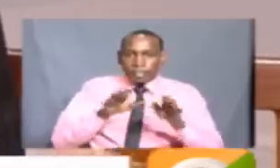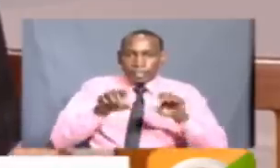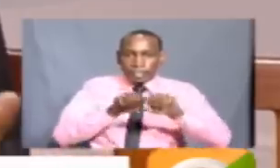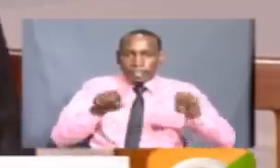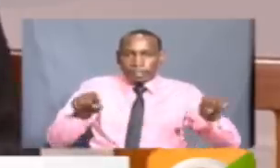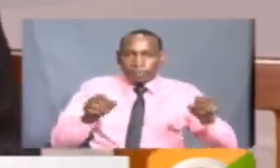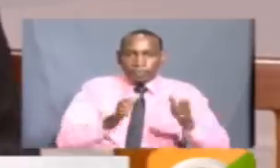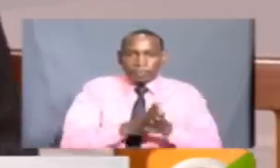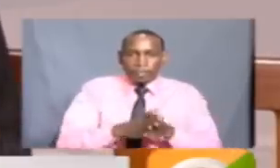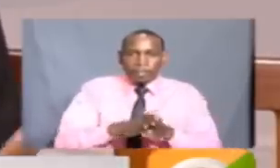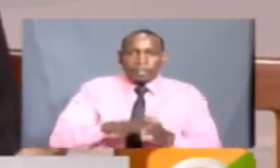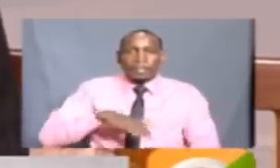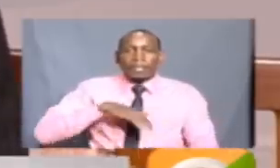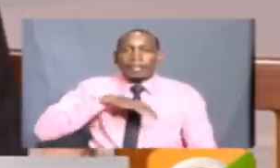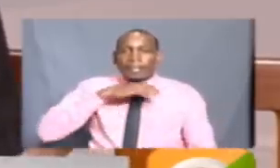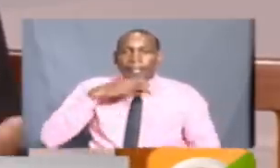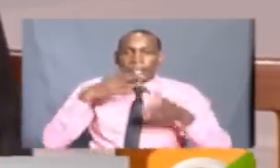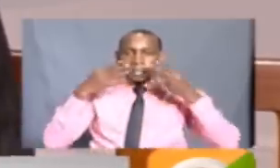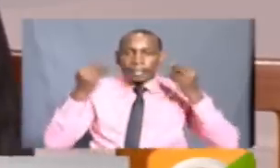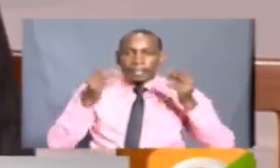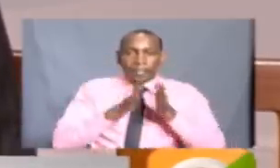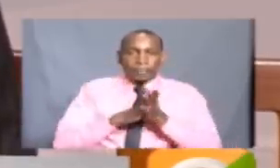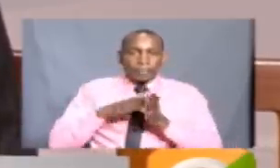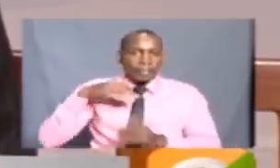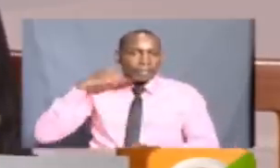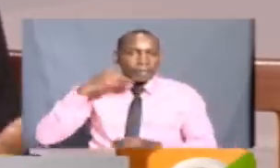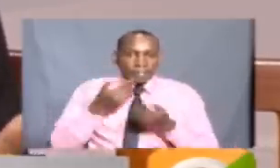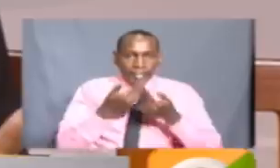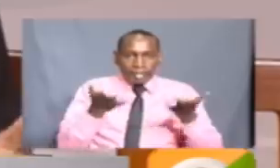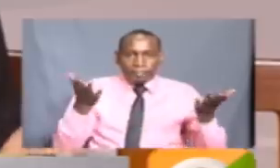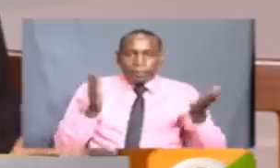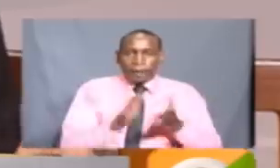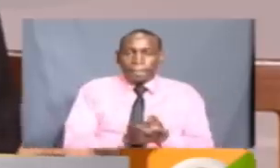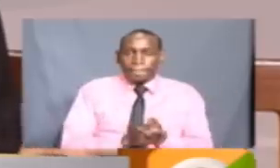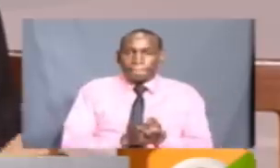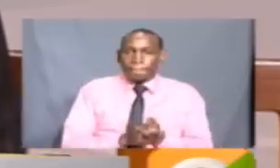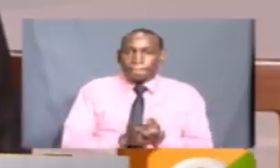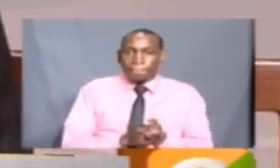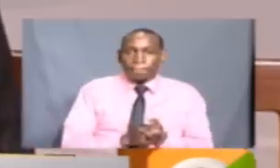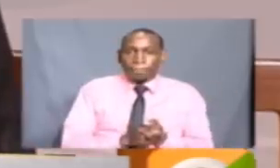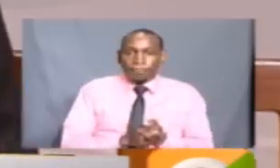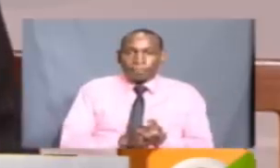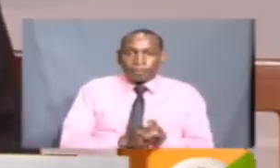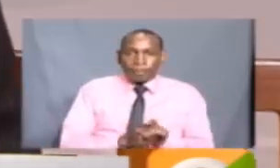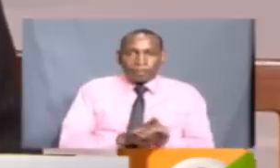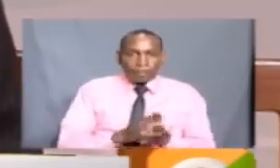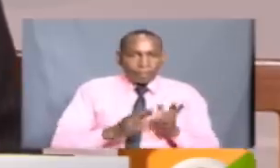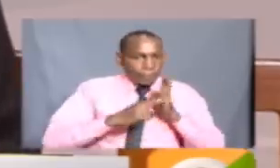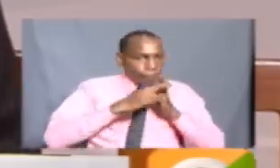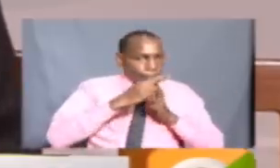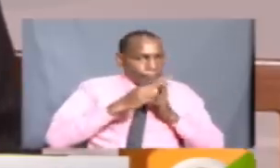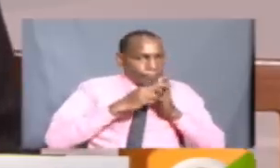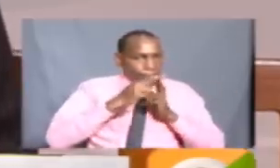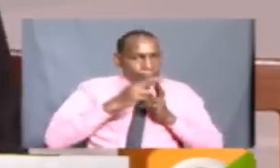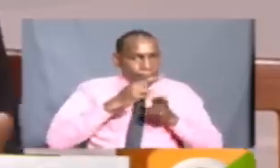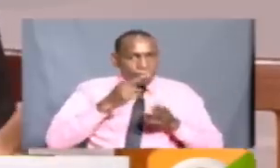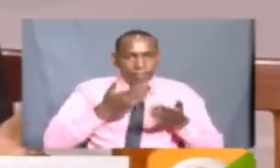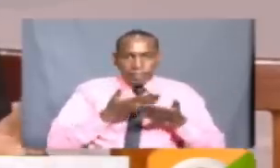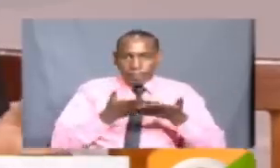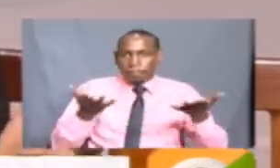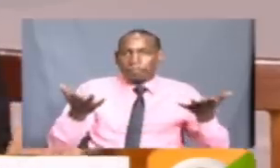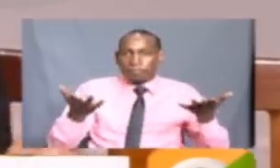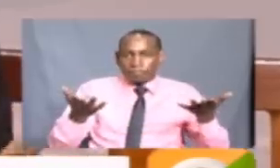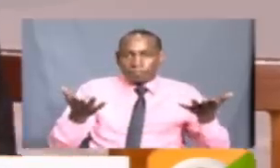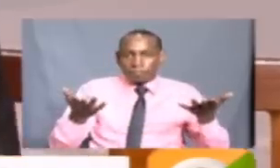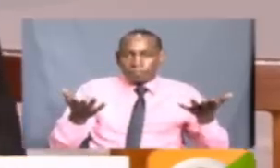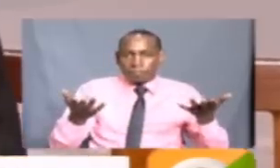dead dogs and cats all over the place, cats and rats cutting through alleys